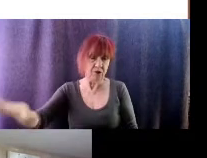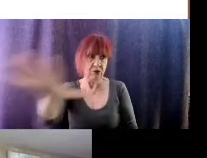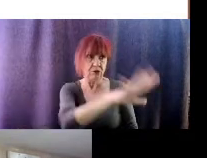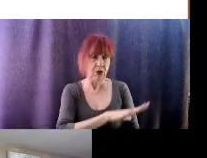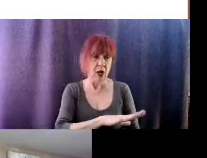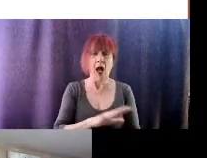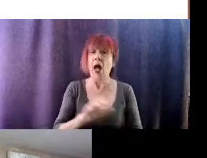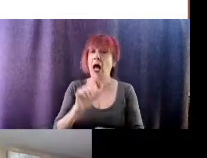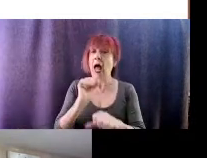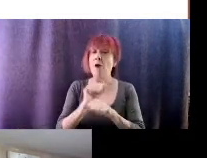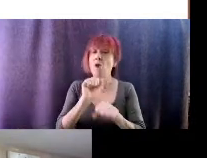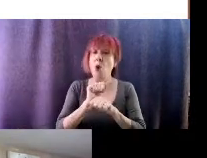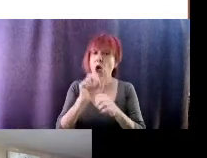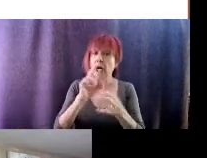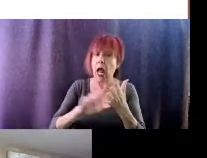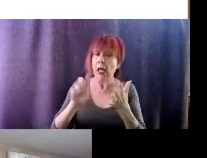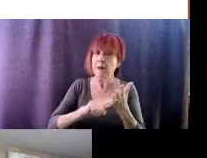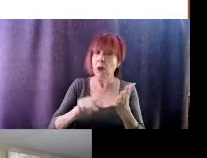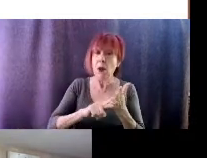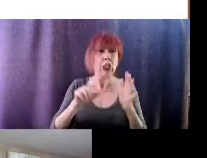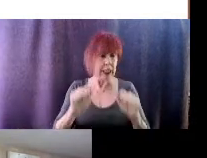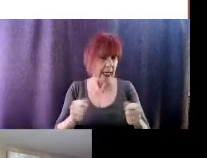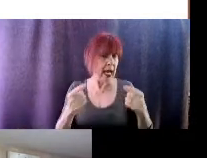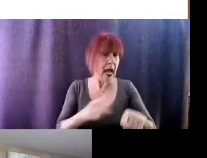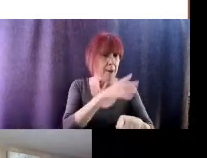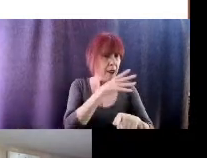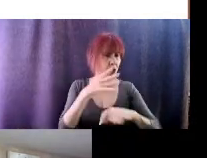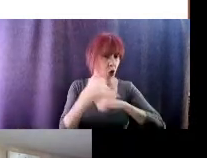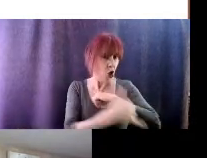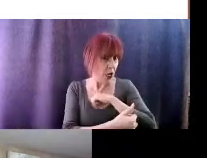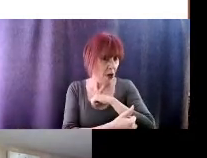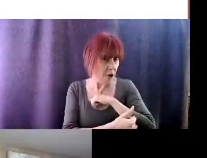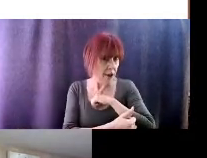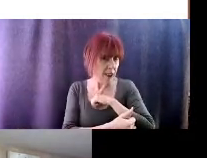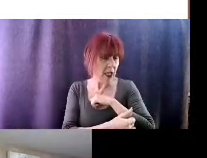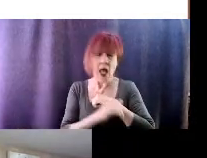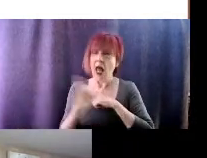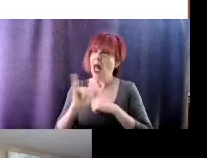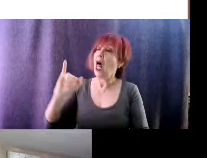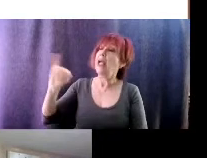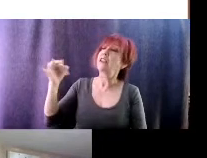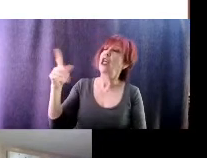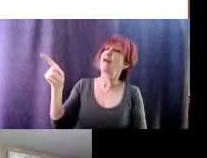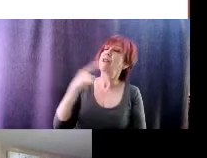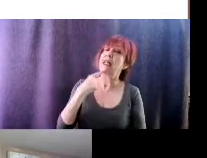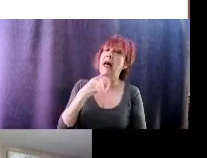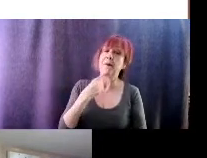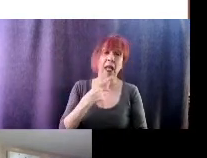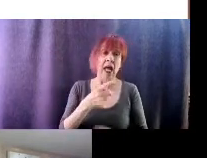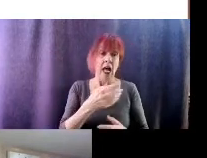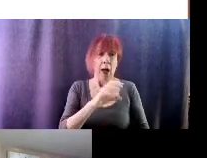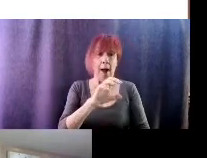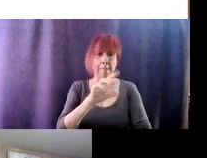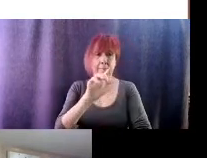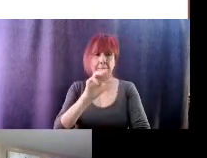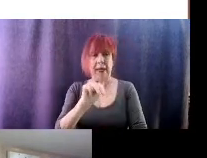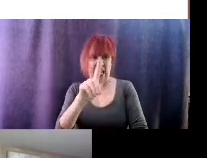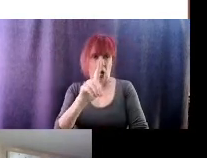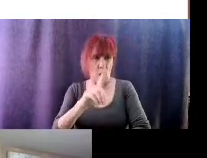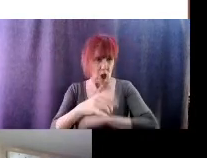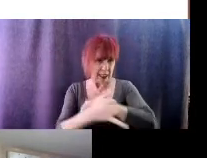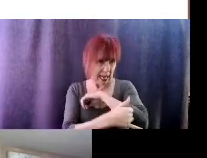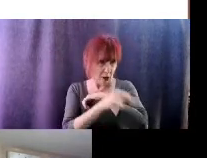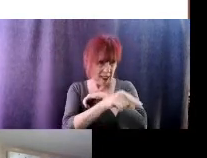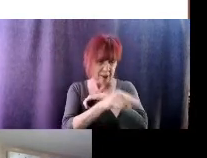exploration can happen in rural counties. As Jeff said, the economics of McDowell County, they are in the southern